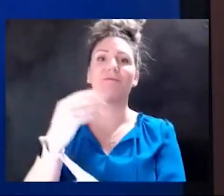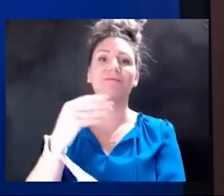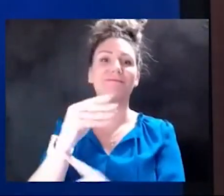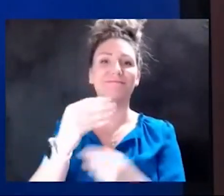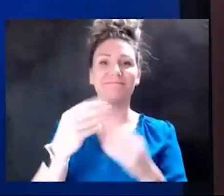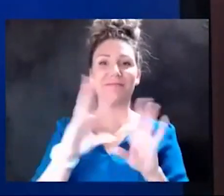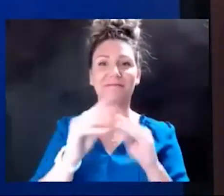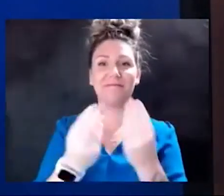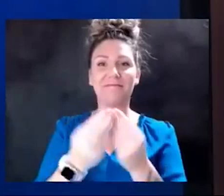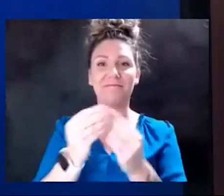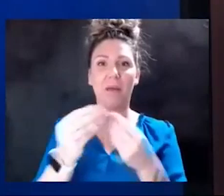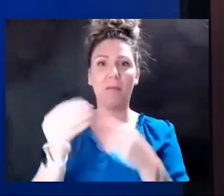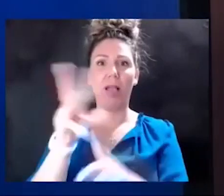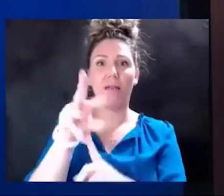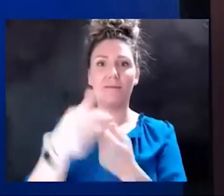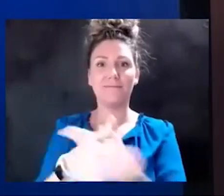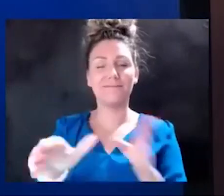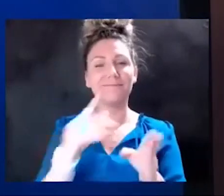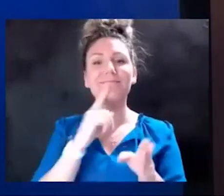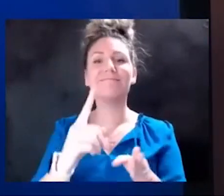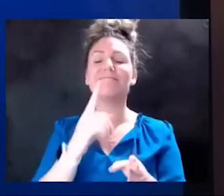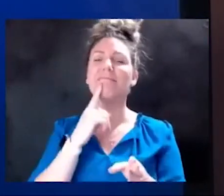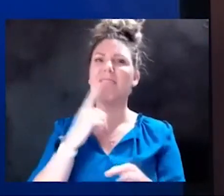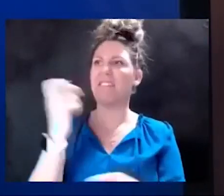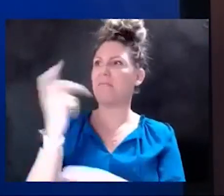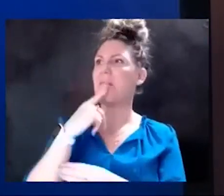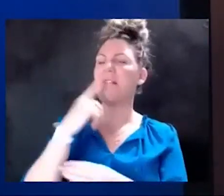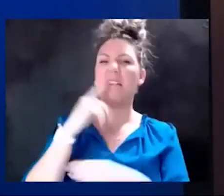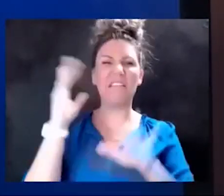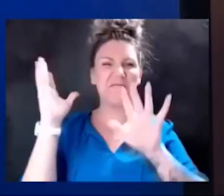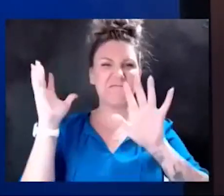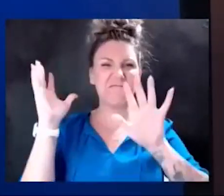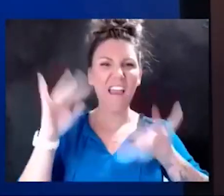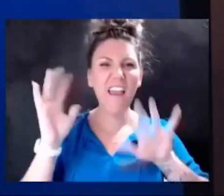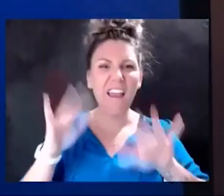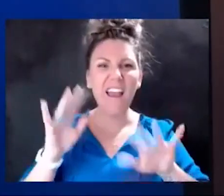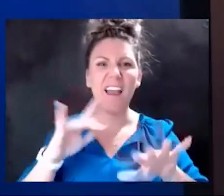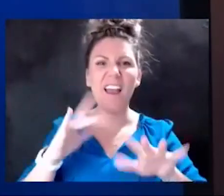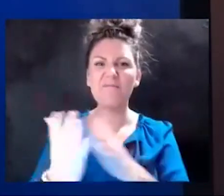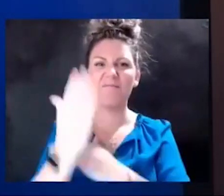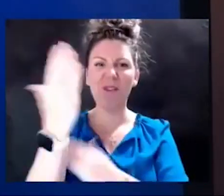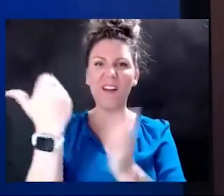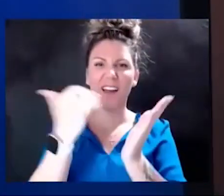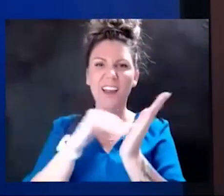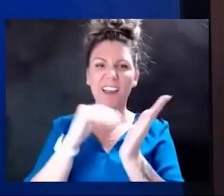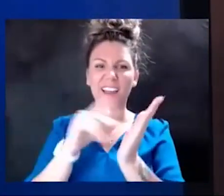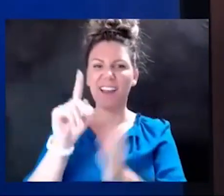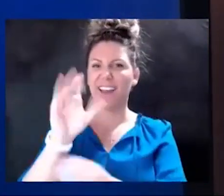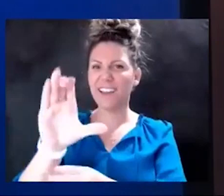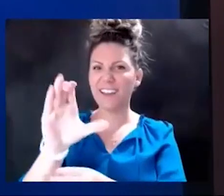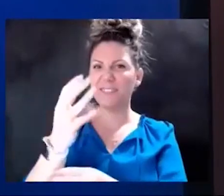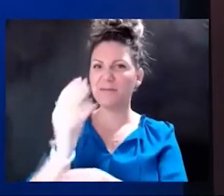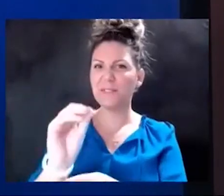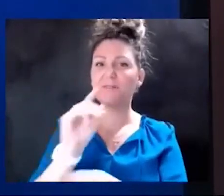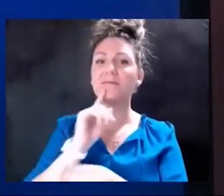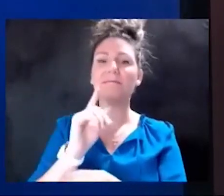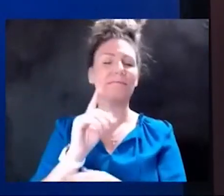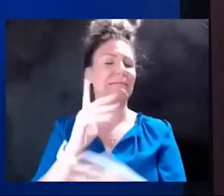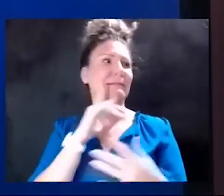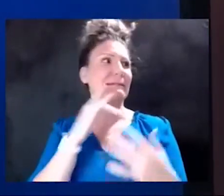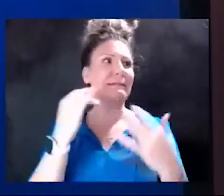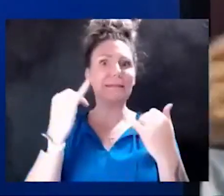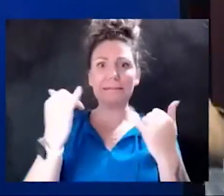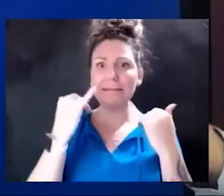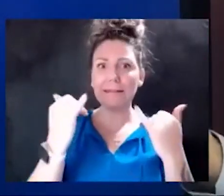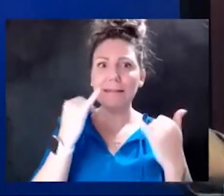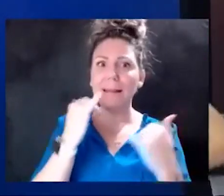yet another rainy morning here in Kansas City. Today is our 325th morning media update.